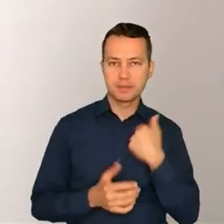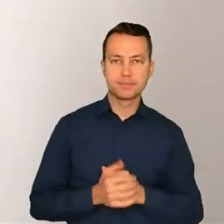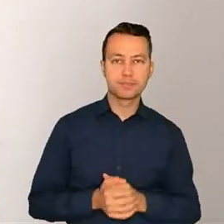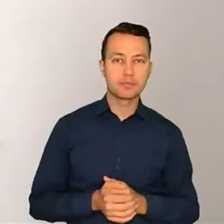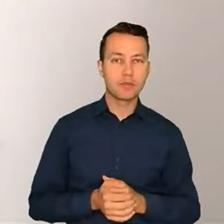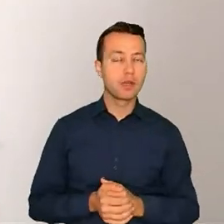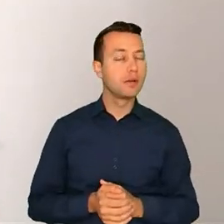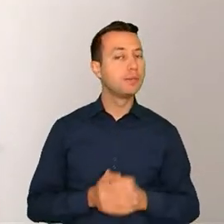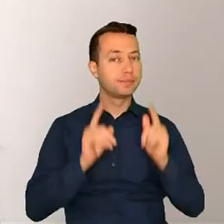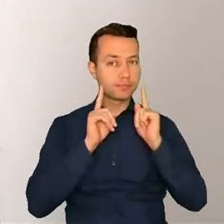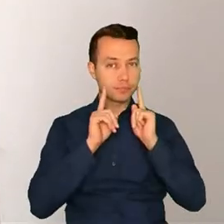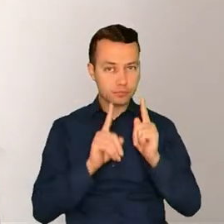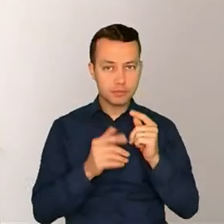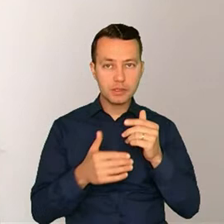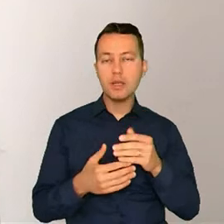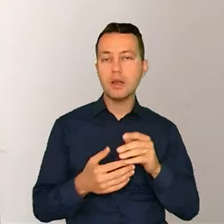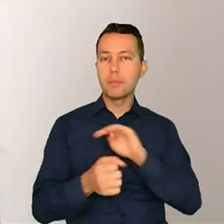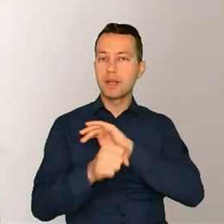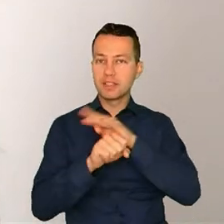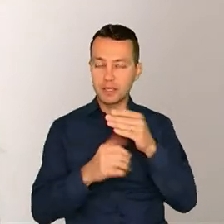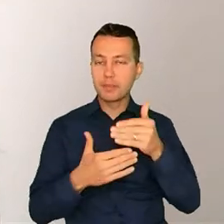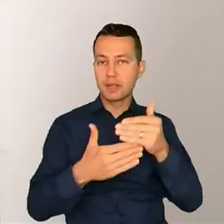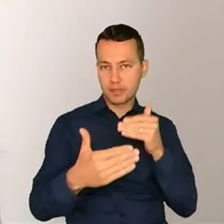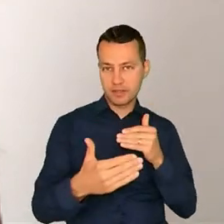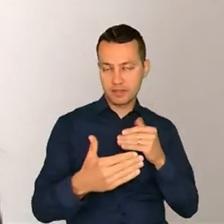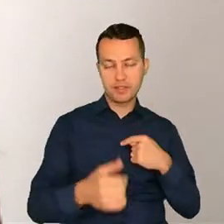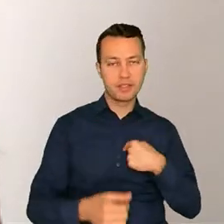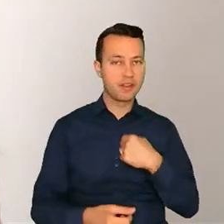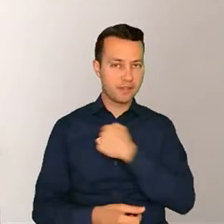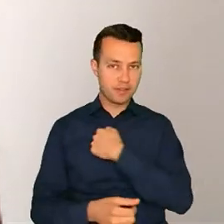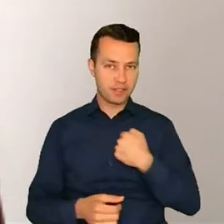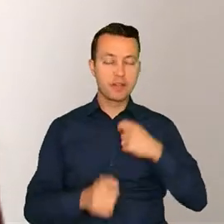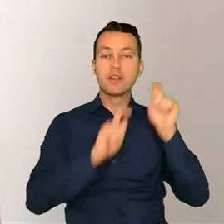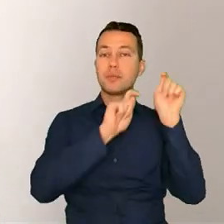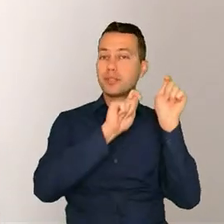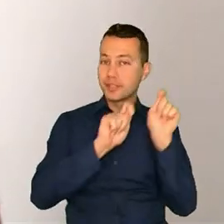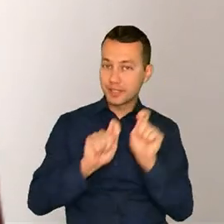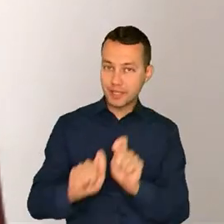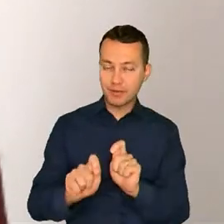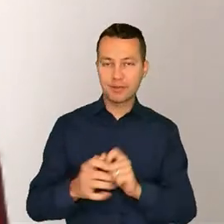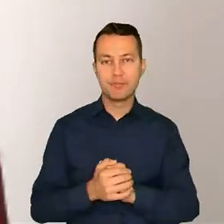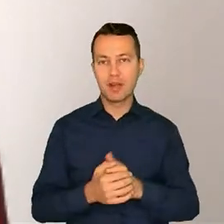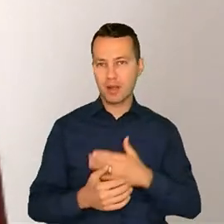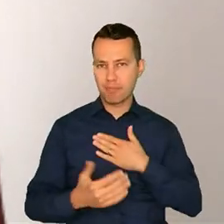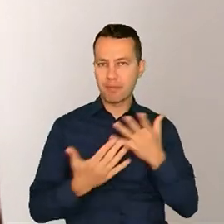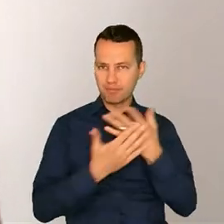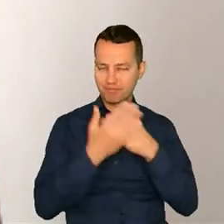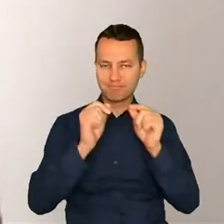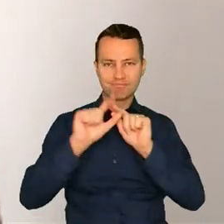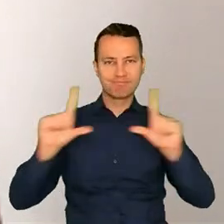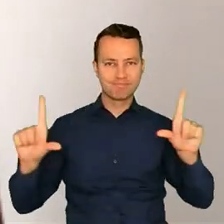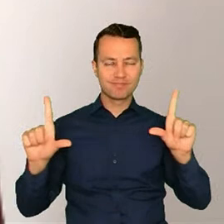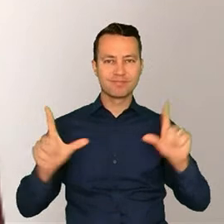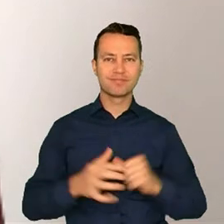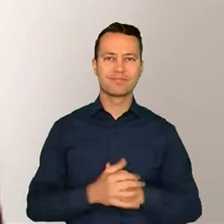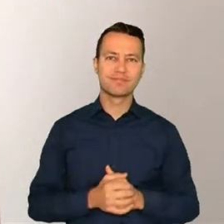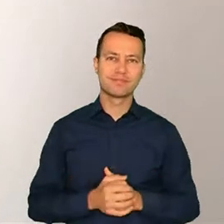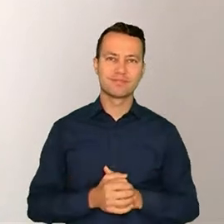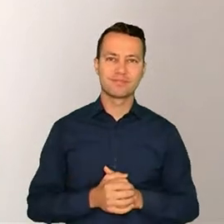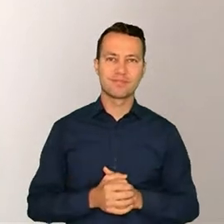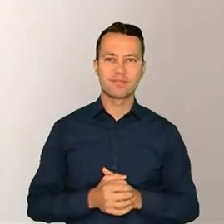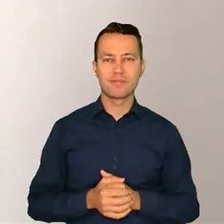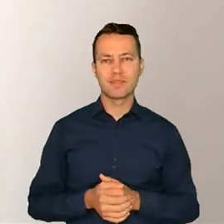I have a presentation prepared to just give you an overview of sort of OECD instruments on due diligence and how these are being reflected